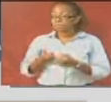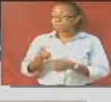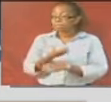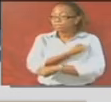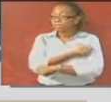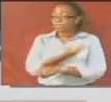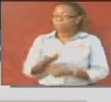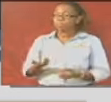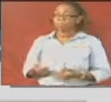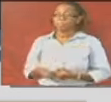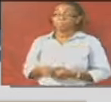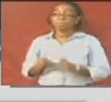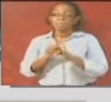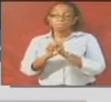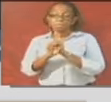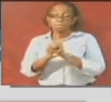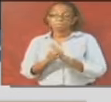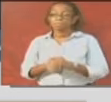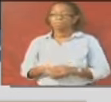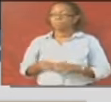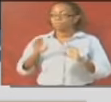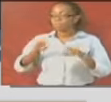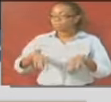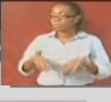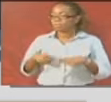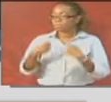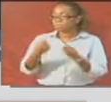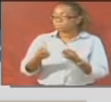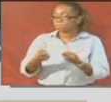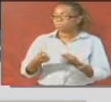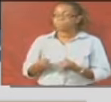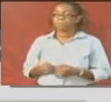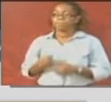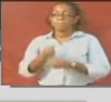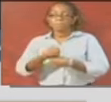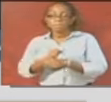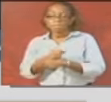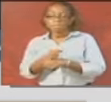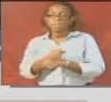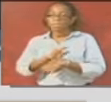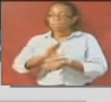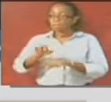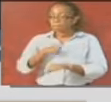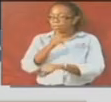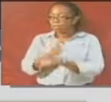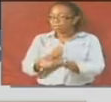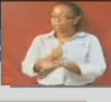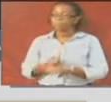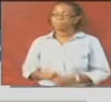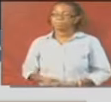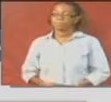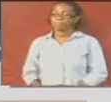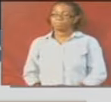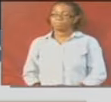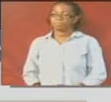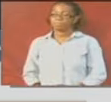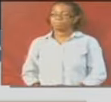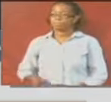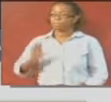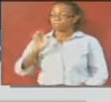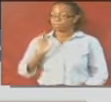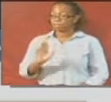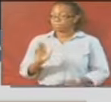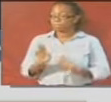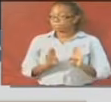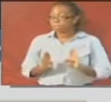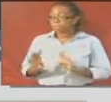that you can go out and make an appointment. So our attitudes and the attitudes of others are critical in helping